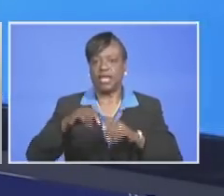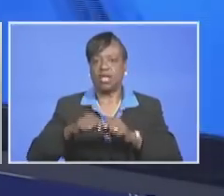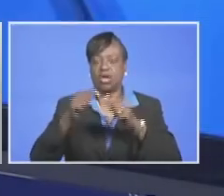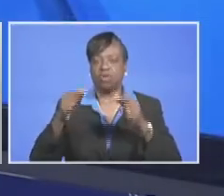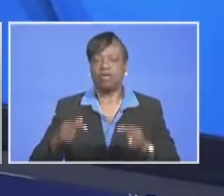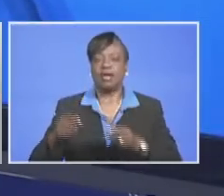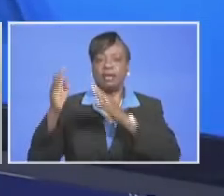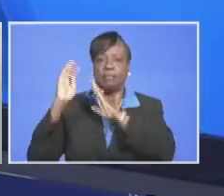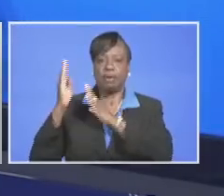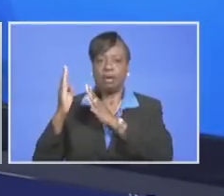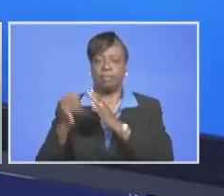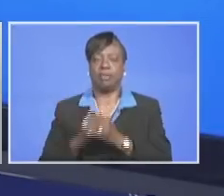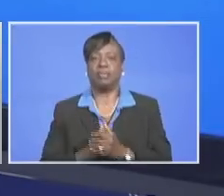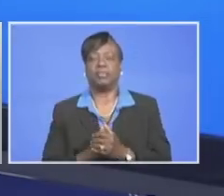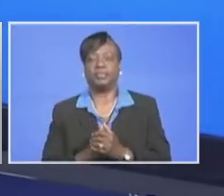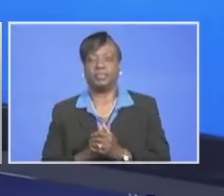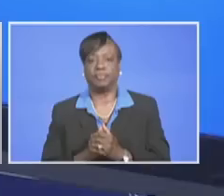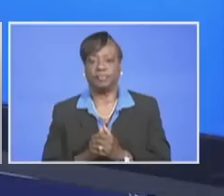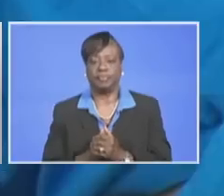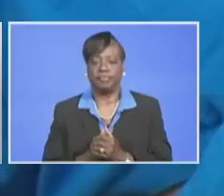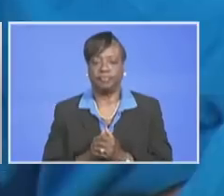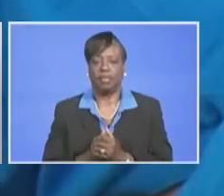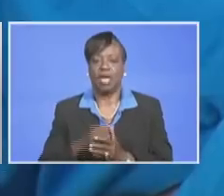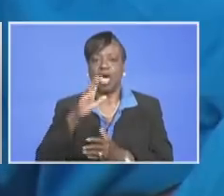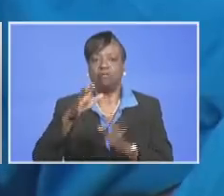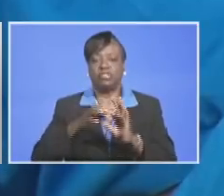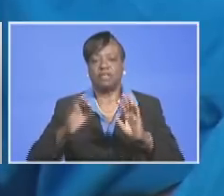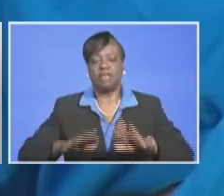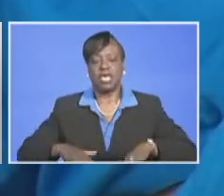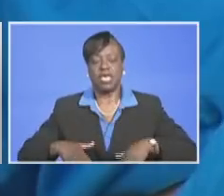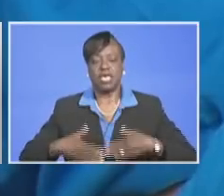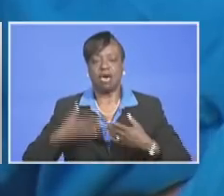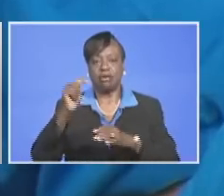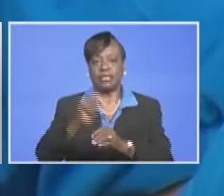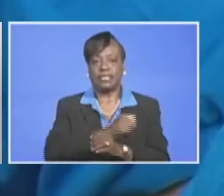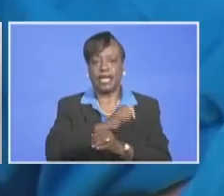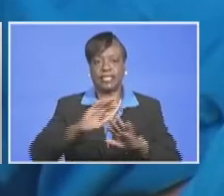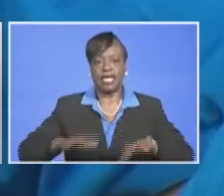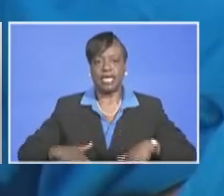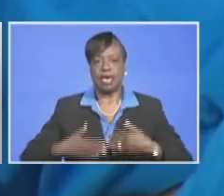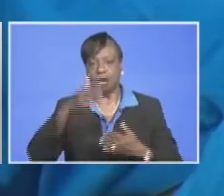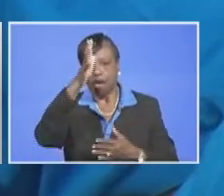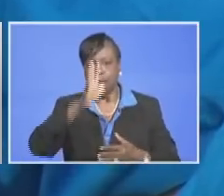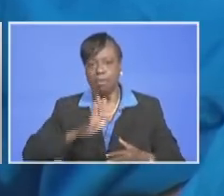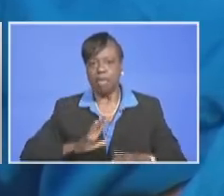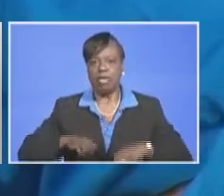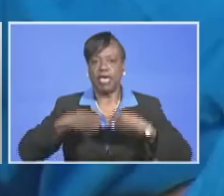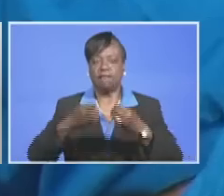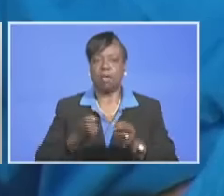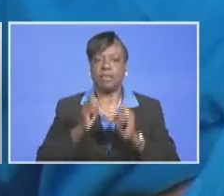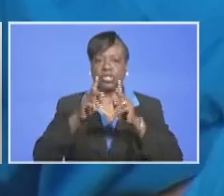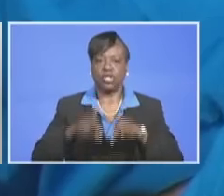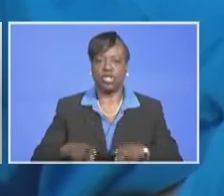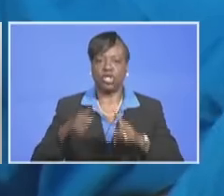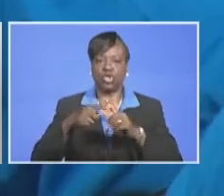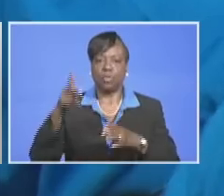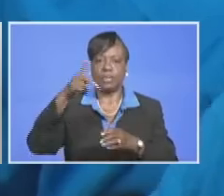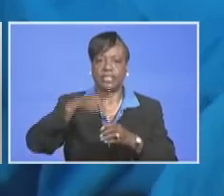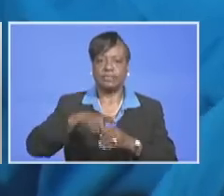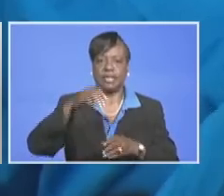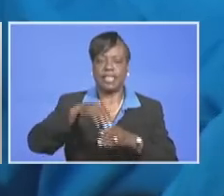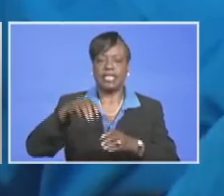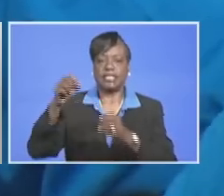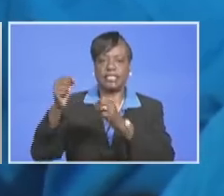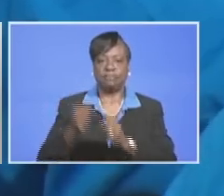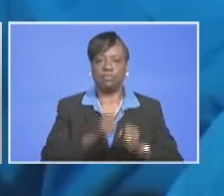fully on board. Hundreds of young, talented young men will be given an opportunity to participate in the sport of